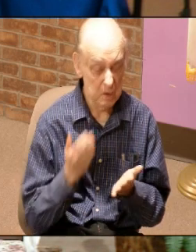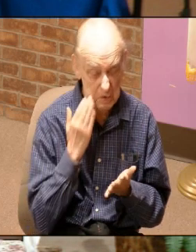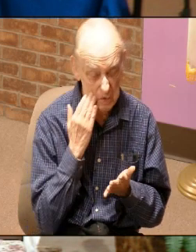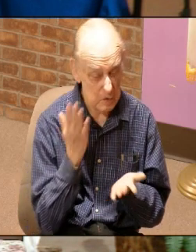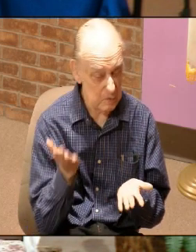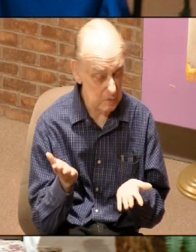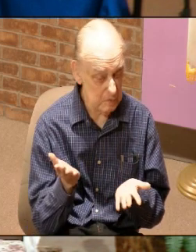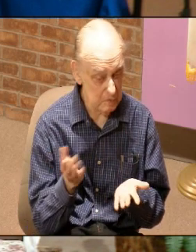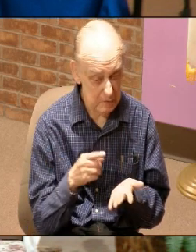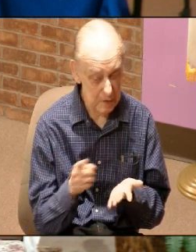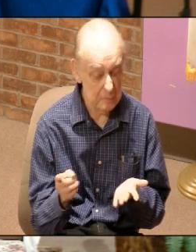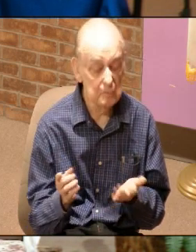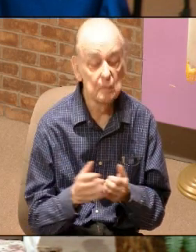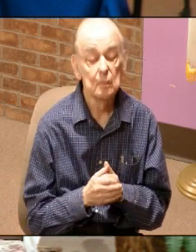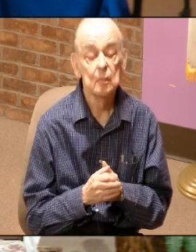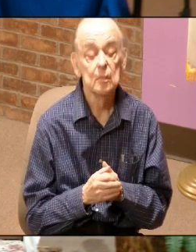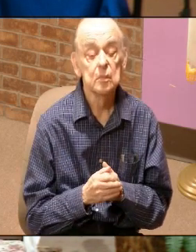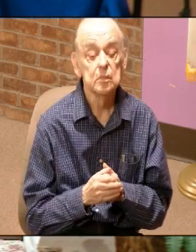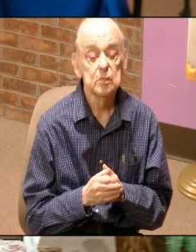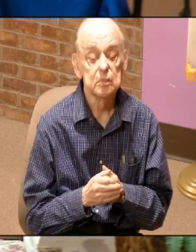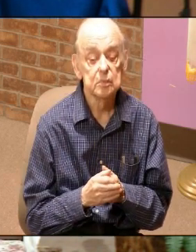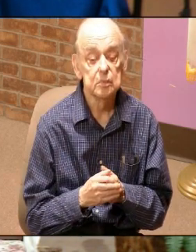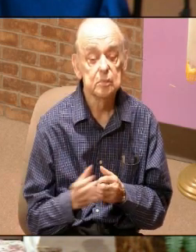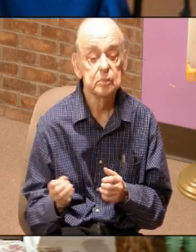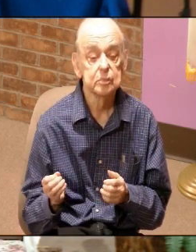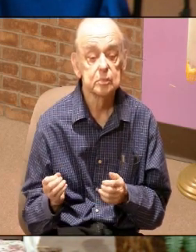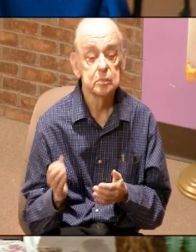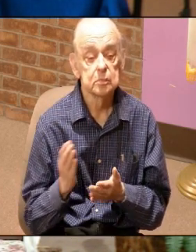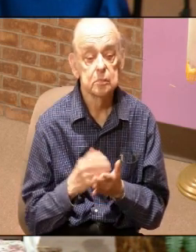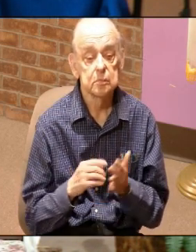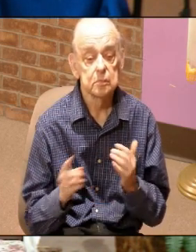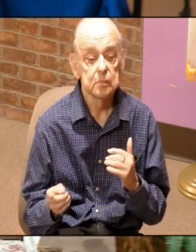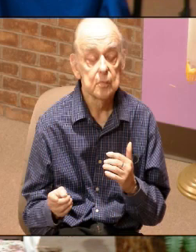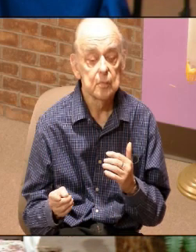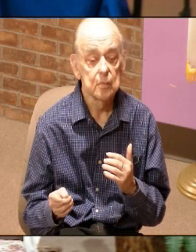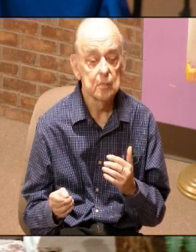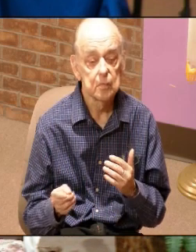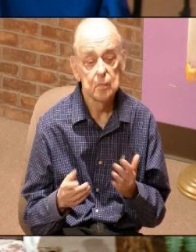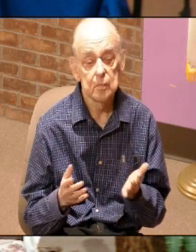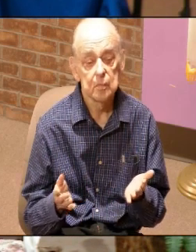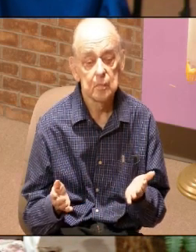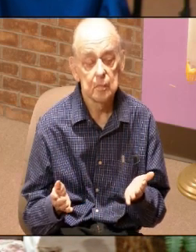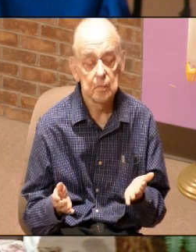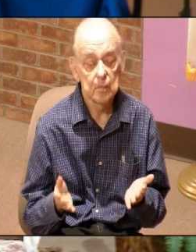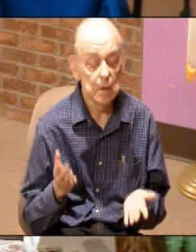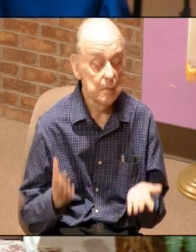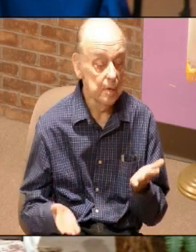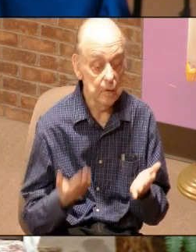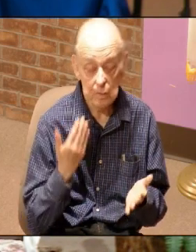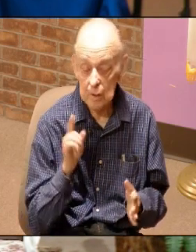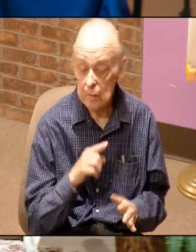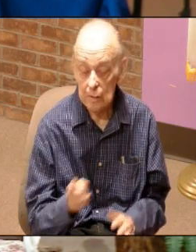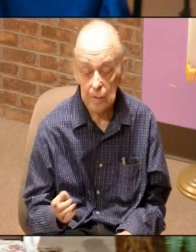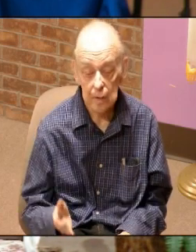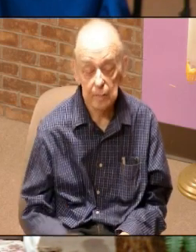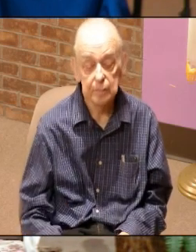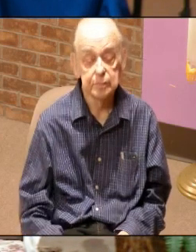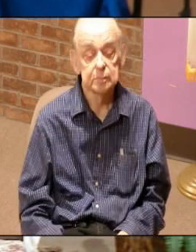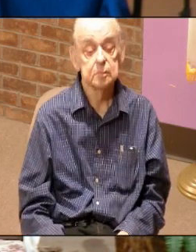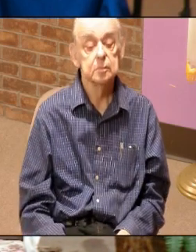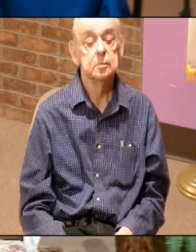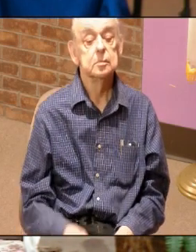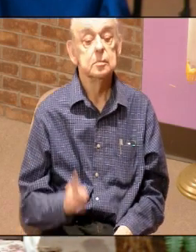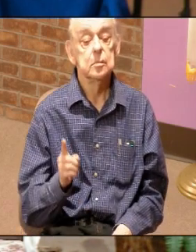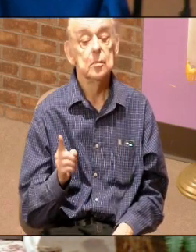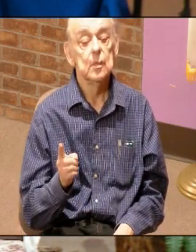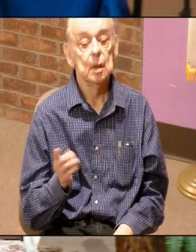who they are. And some of them, you may not. And